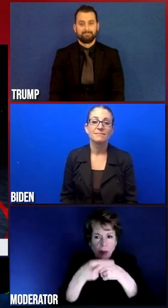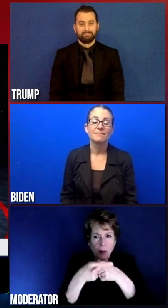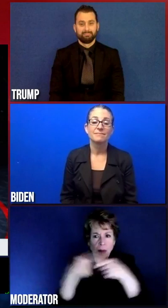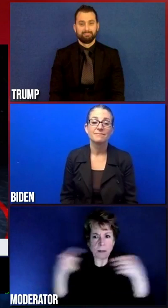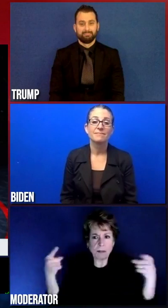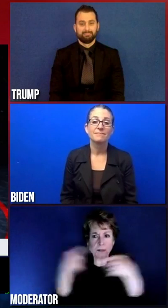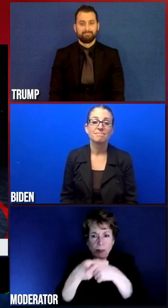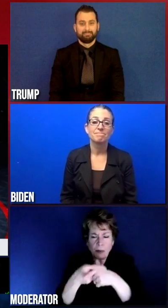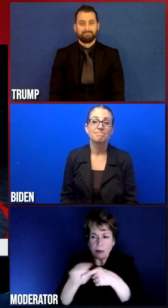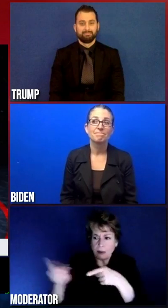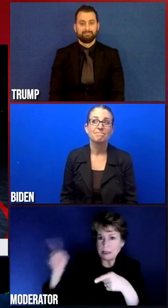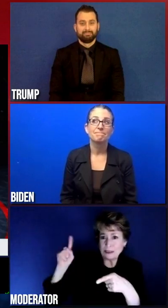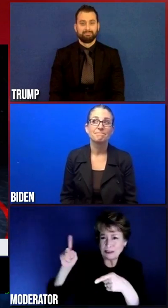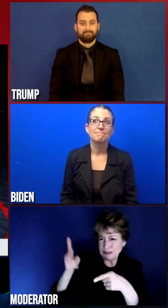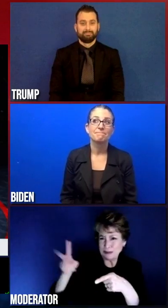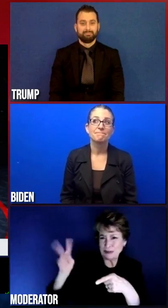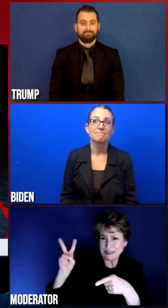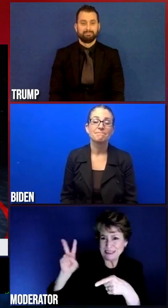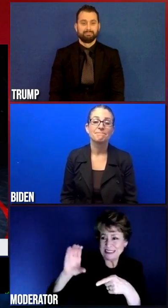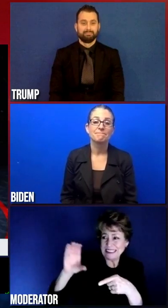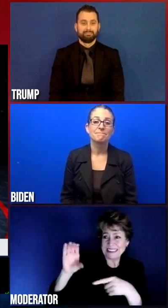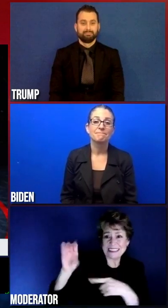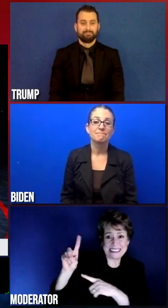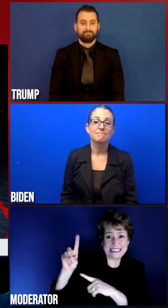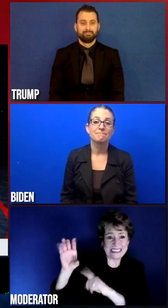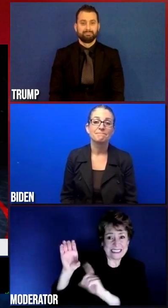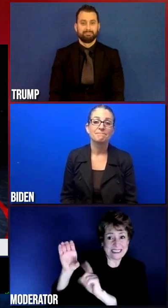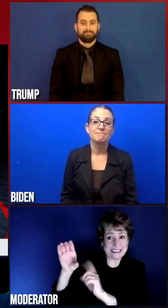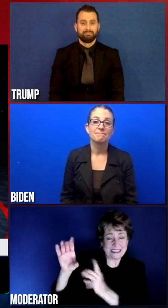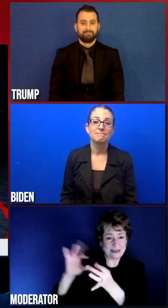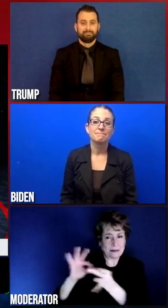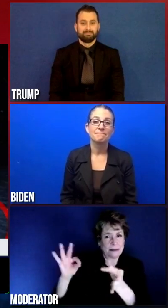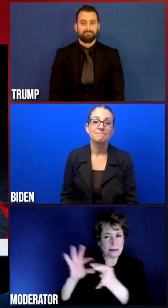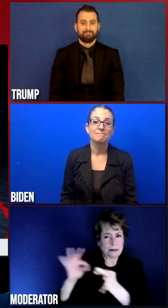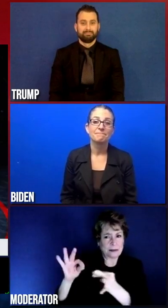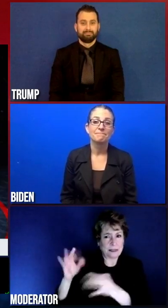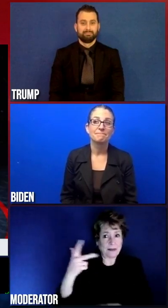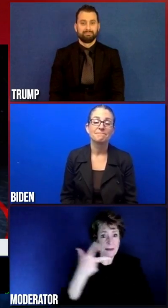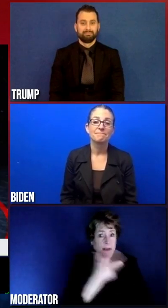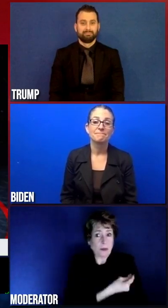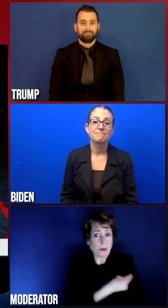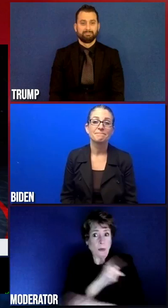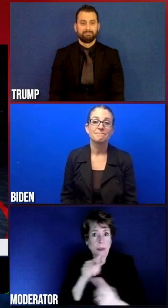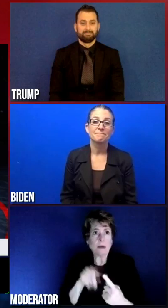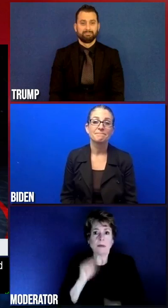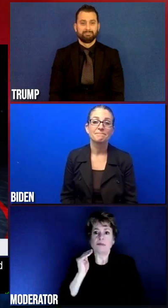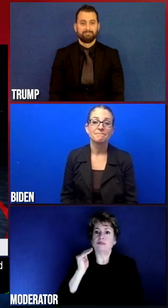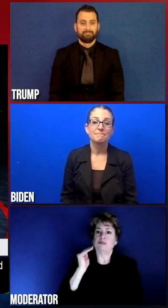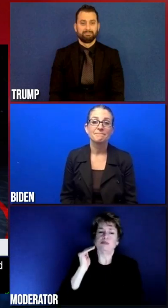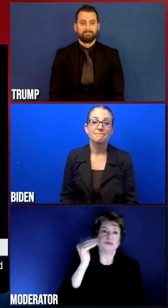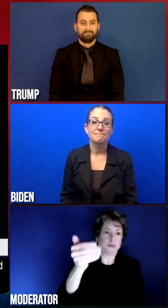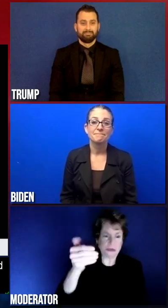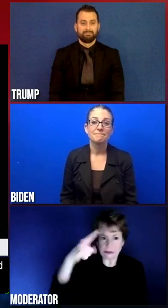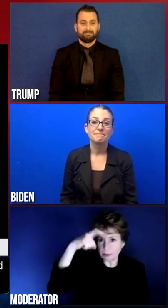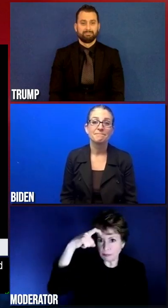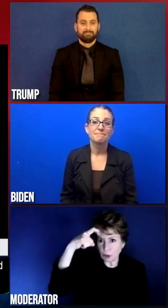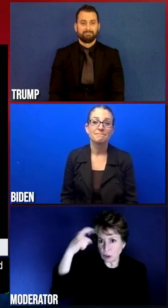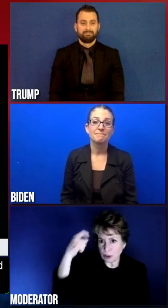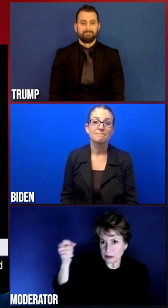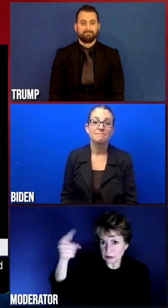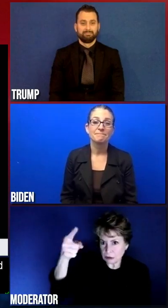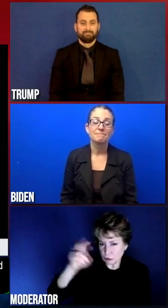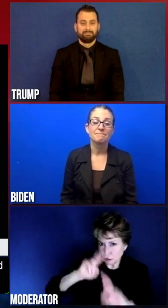be summer before the vaccine would become generally available to the public. You said that he